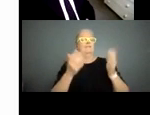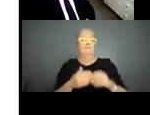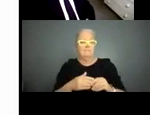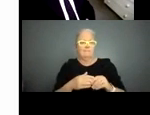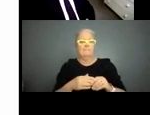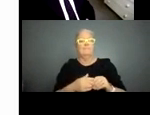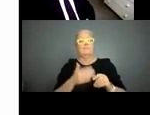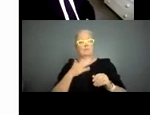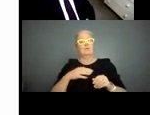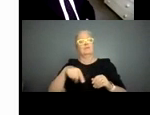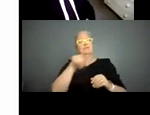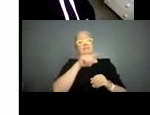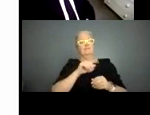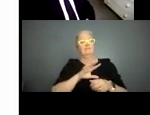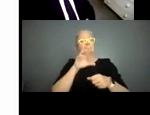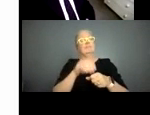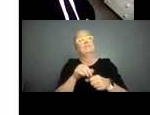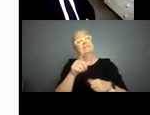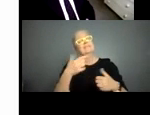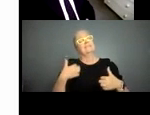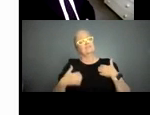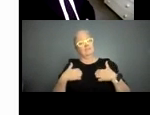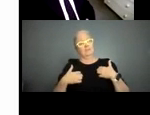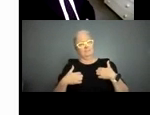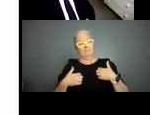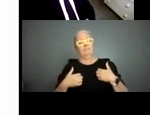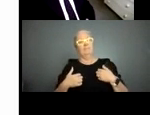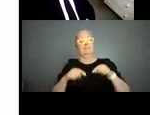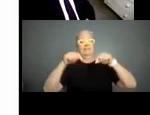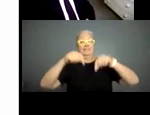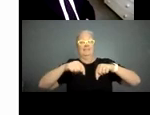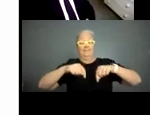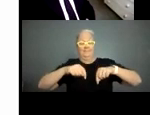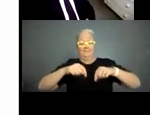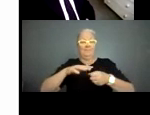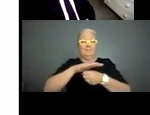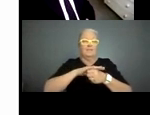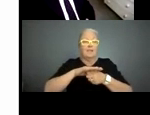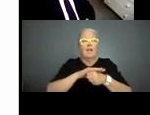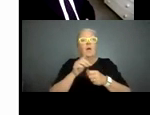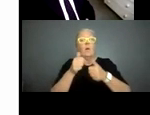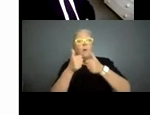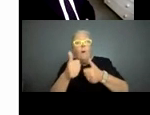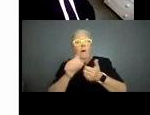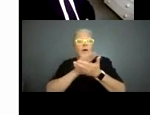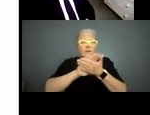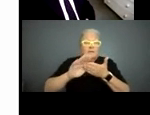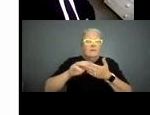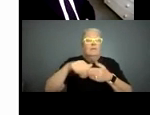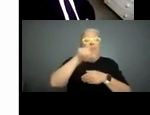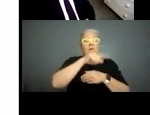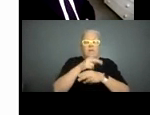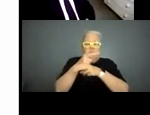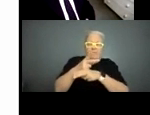site. All of our children are fully included into the mainstream. The one thing that I found in SEN setting was that as much as it was lovely and the children were well